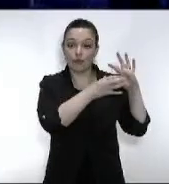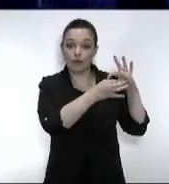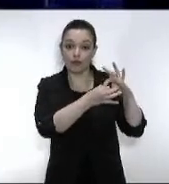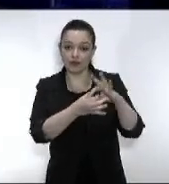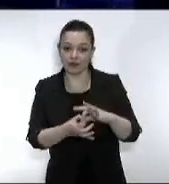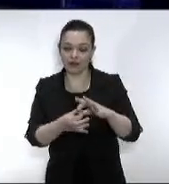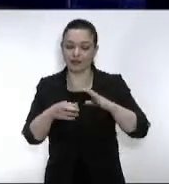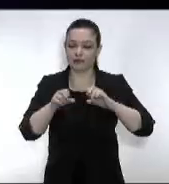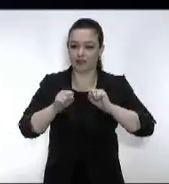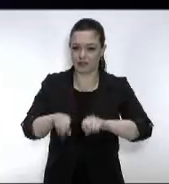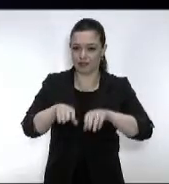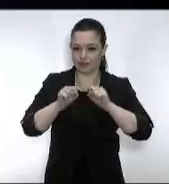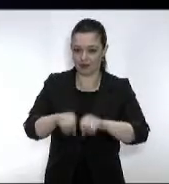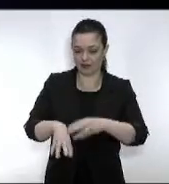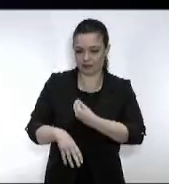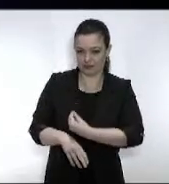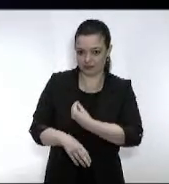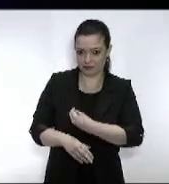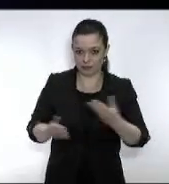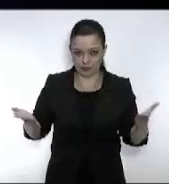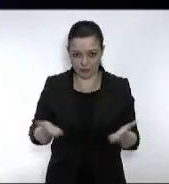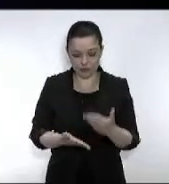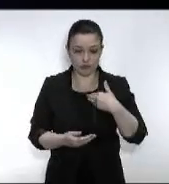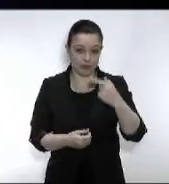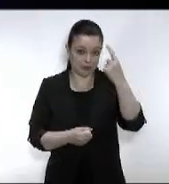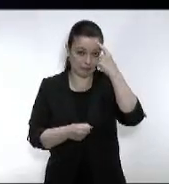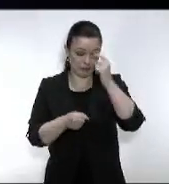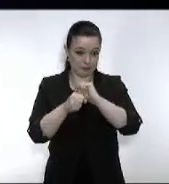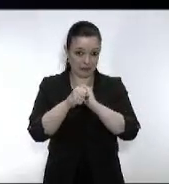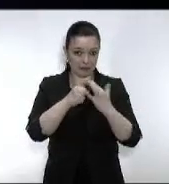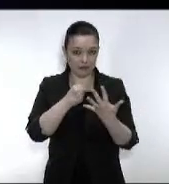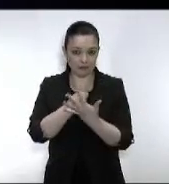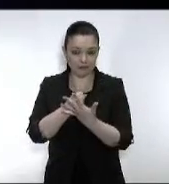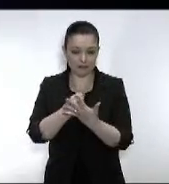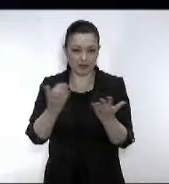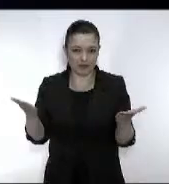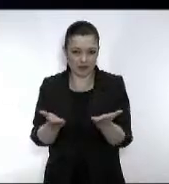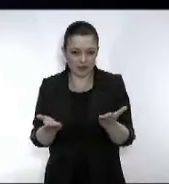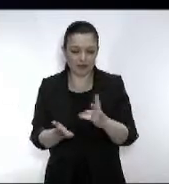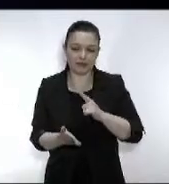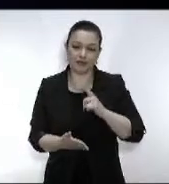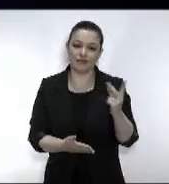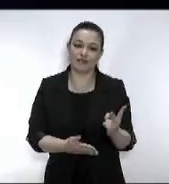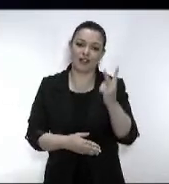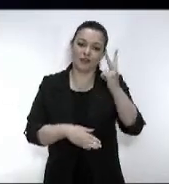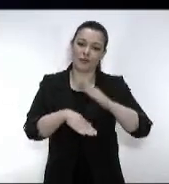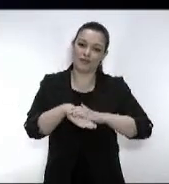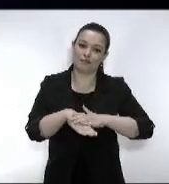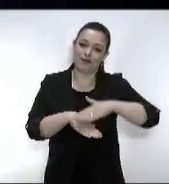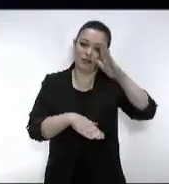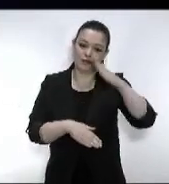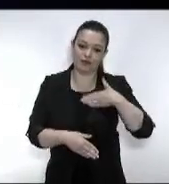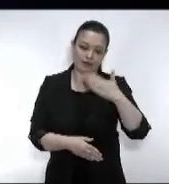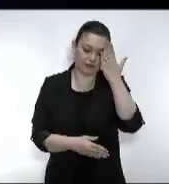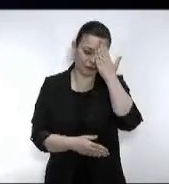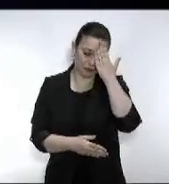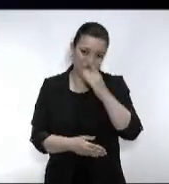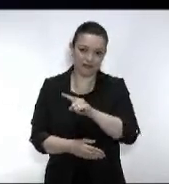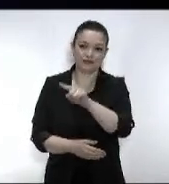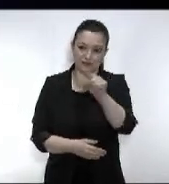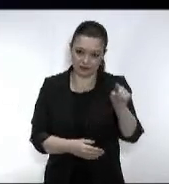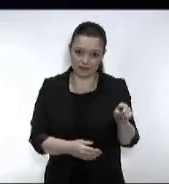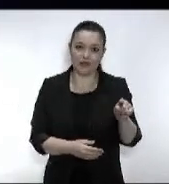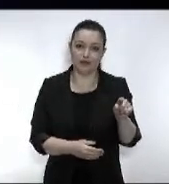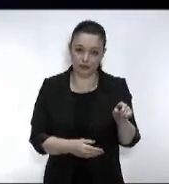being a graduation in the context of education. And when we think about the pandemic, its value is even much, much greater. You